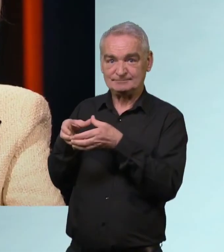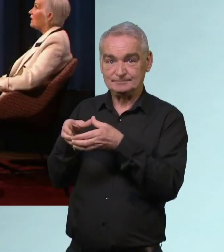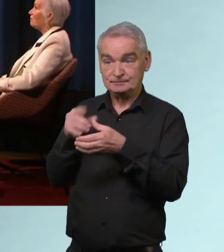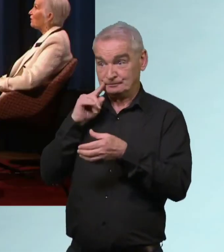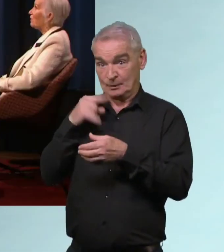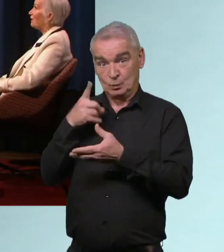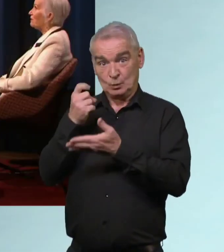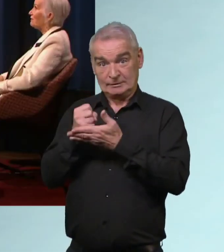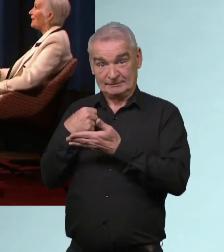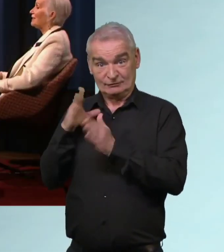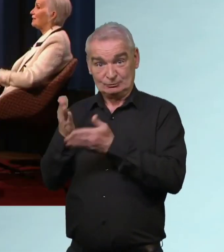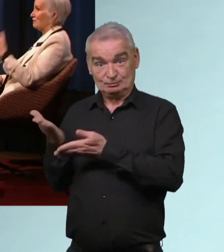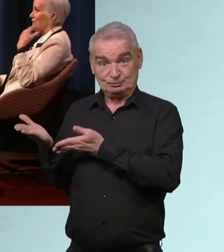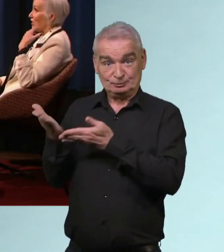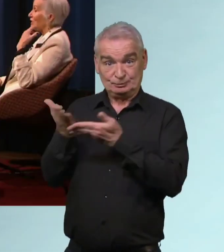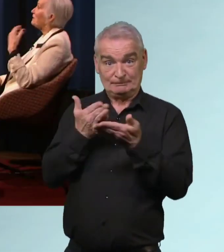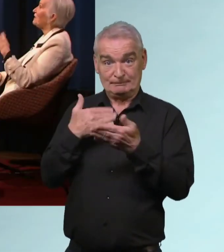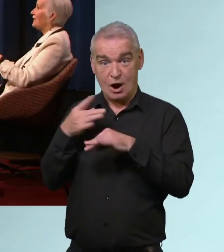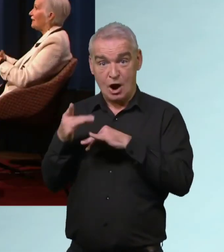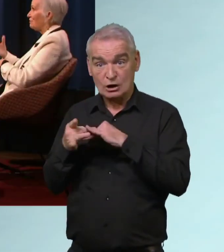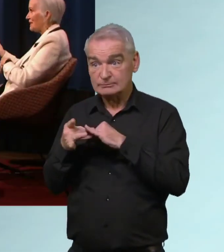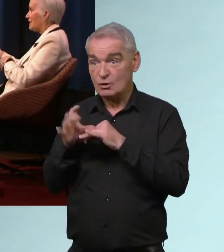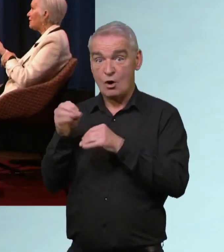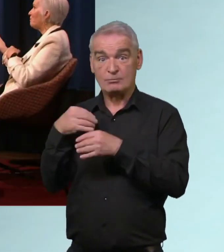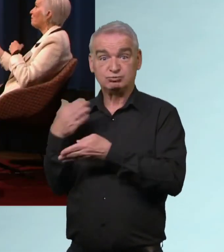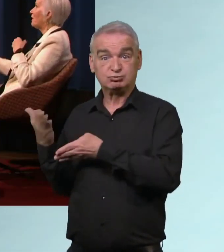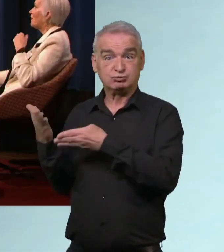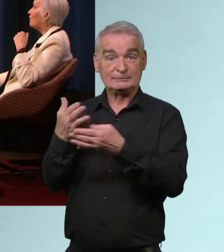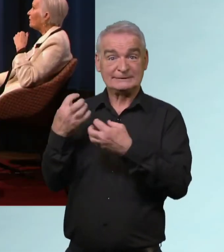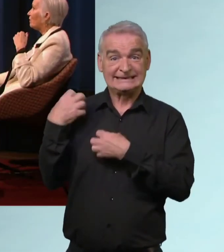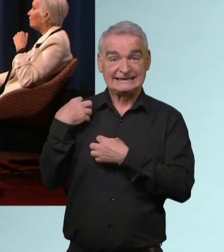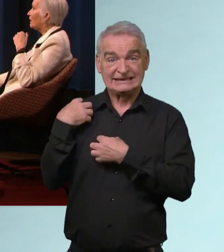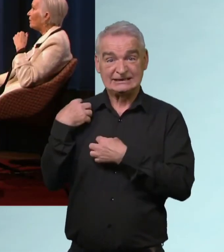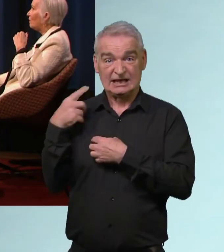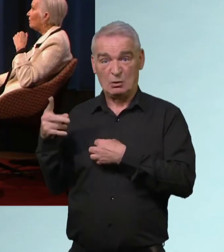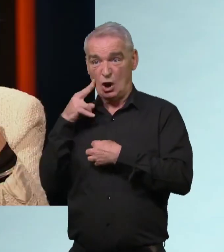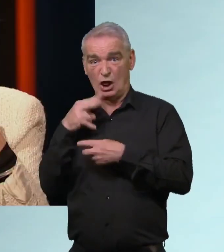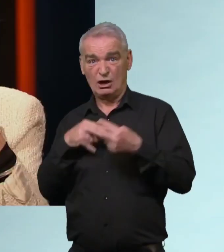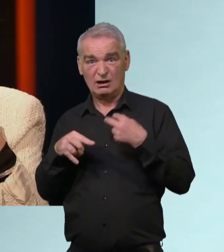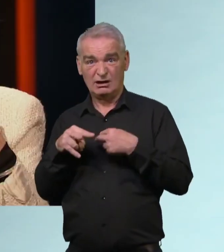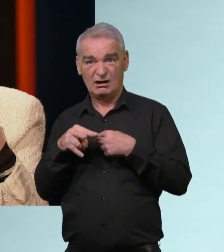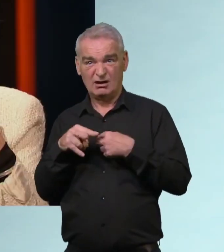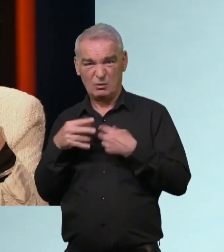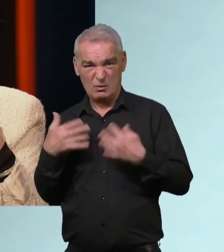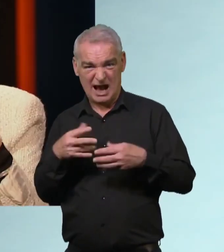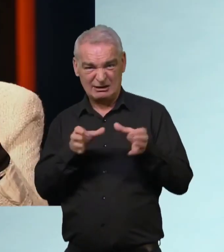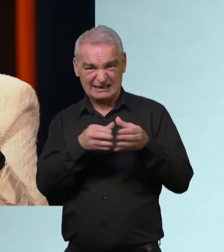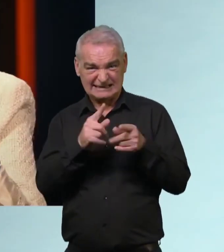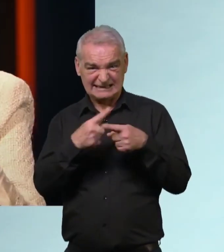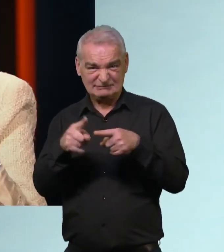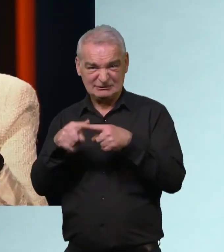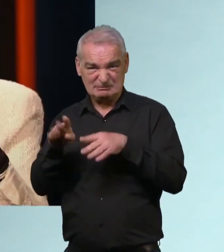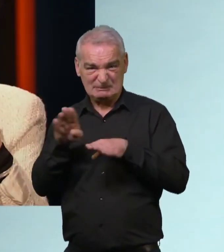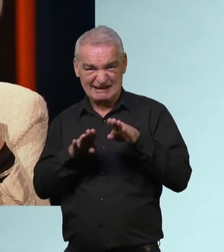most people would come along. I mean, I've taken my husband, I've taken my sister, and people, and they look at the room and they go,